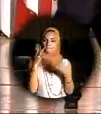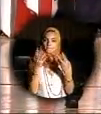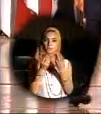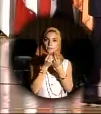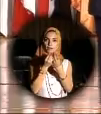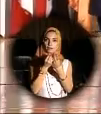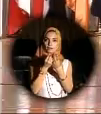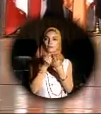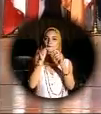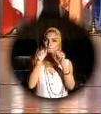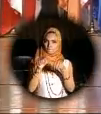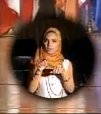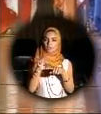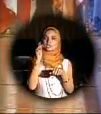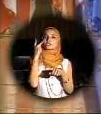available.